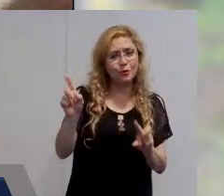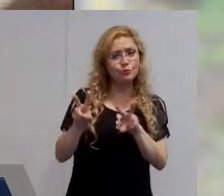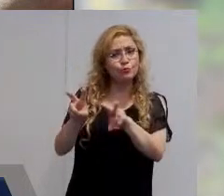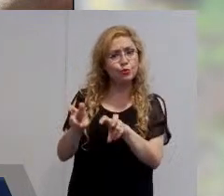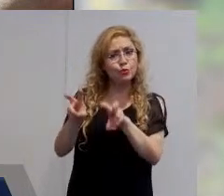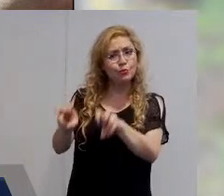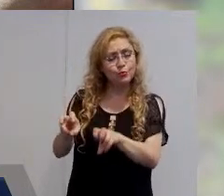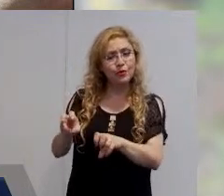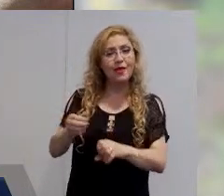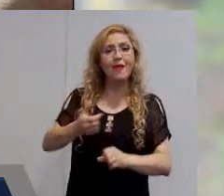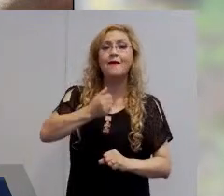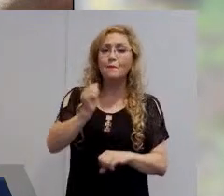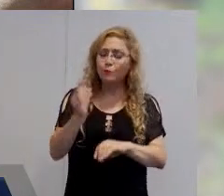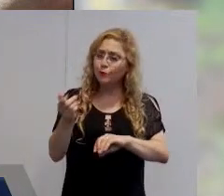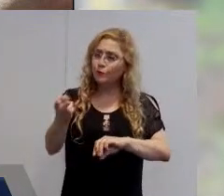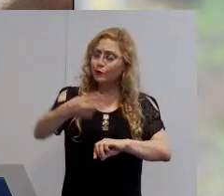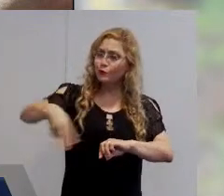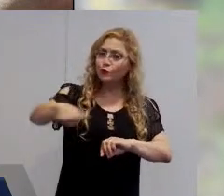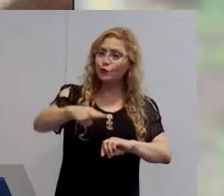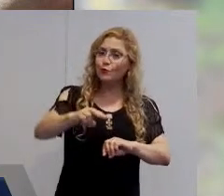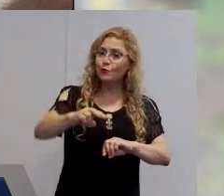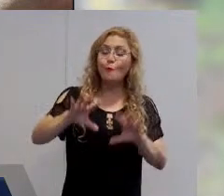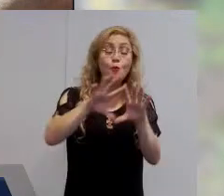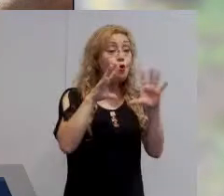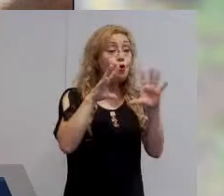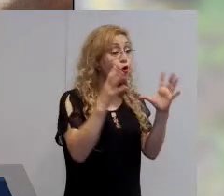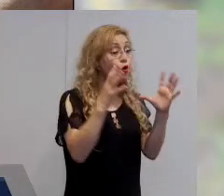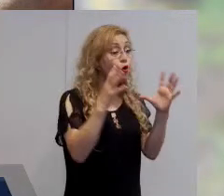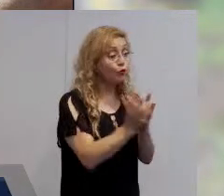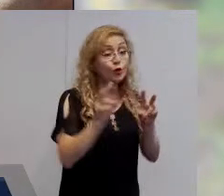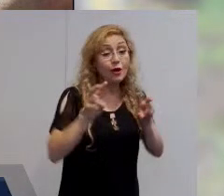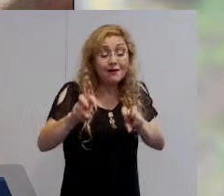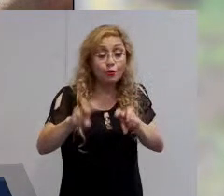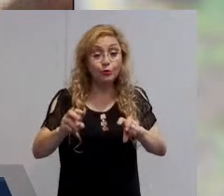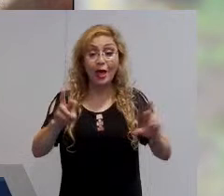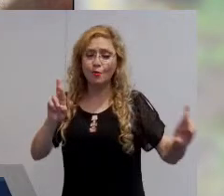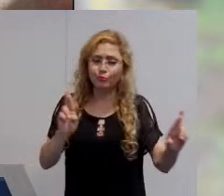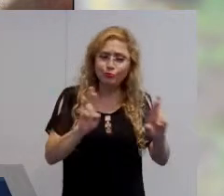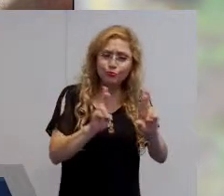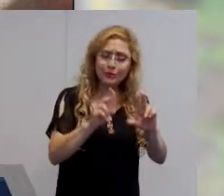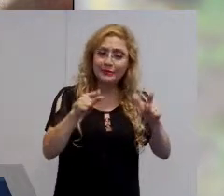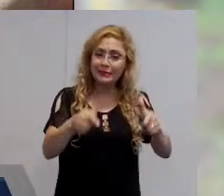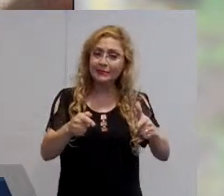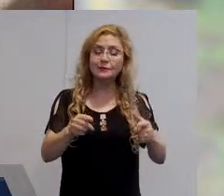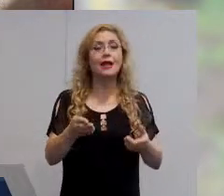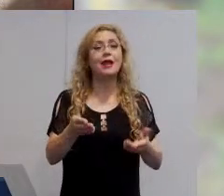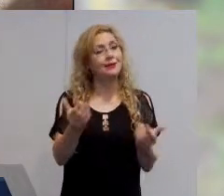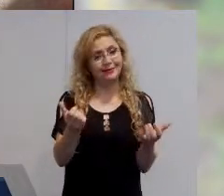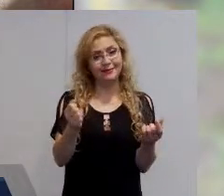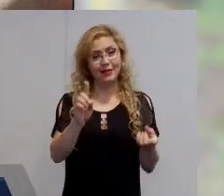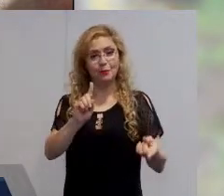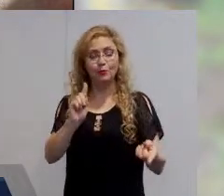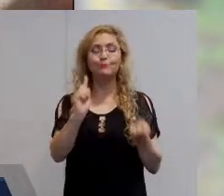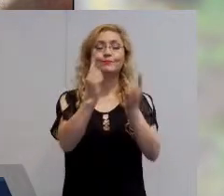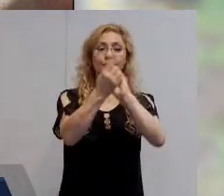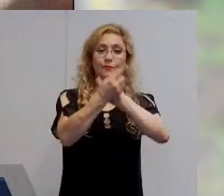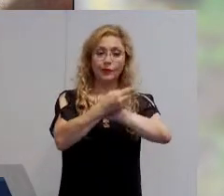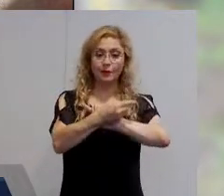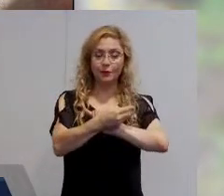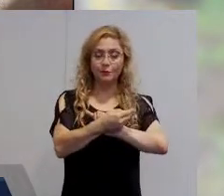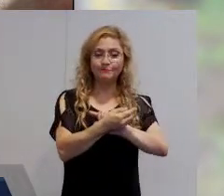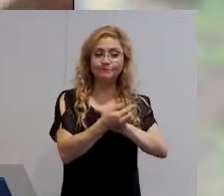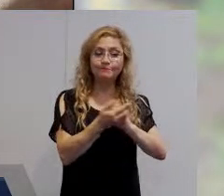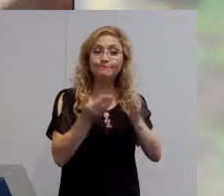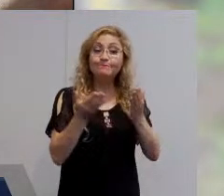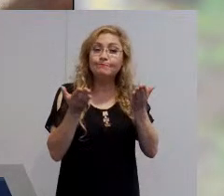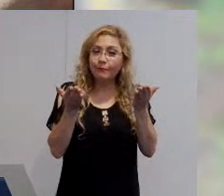debts with the bee industry, honeybee industry, and small-scale industry, and we must change all